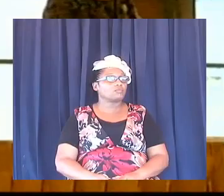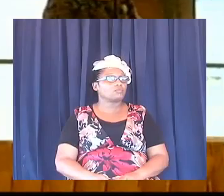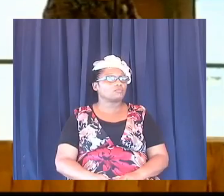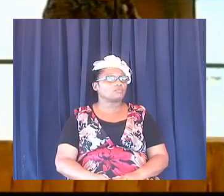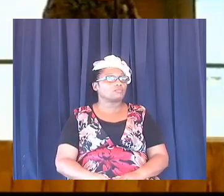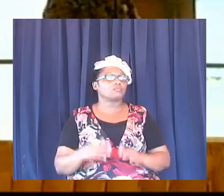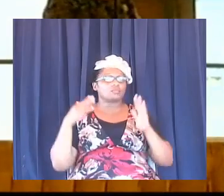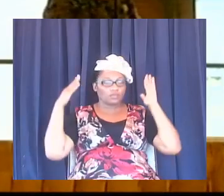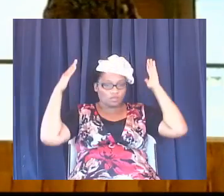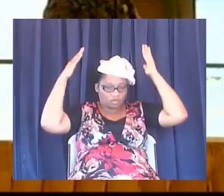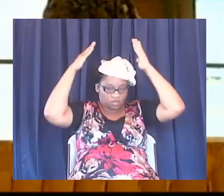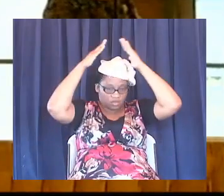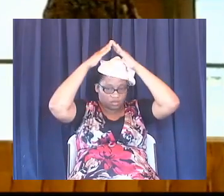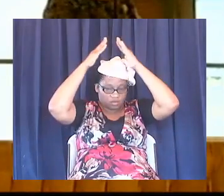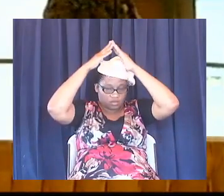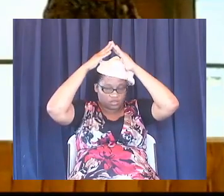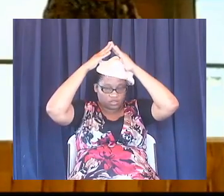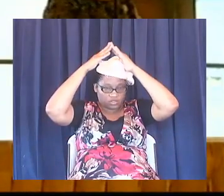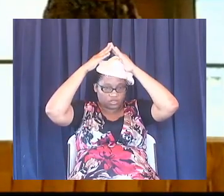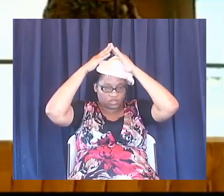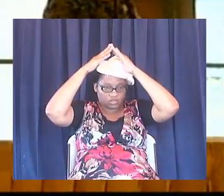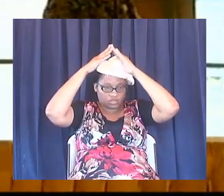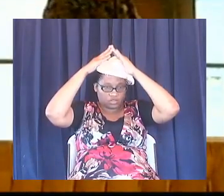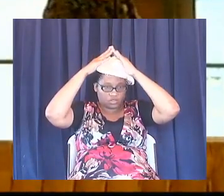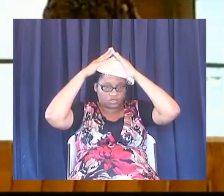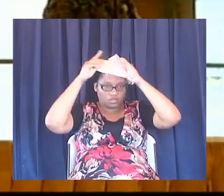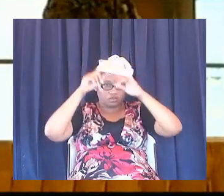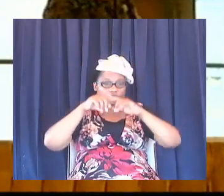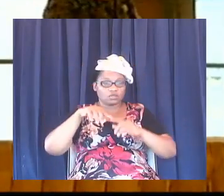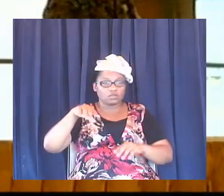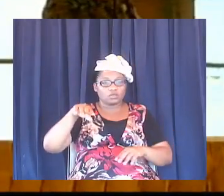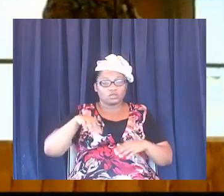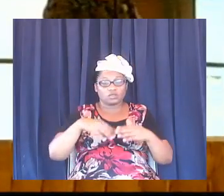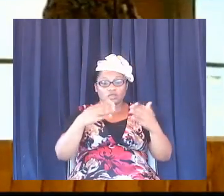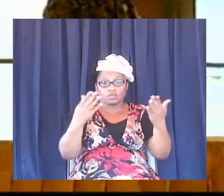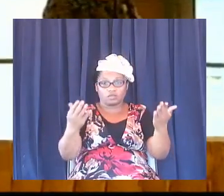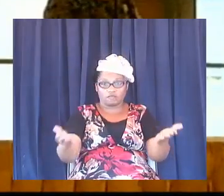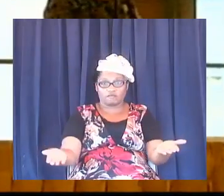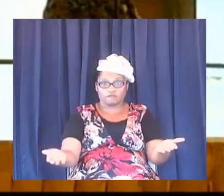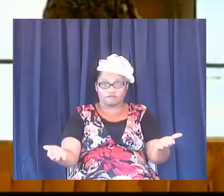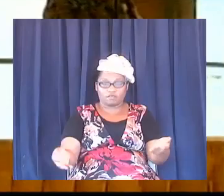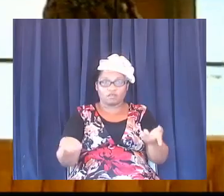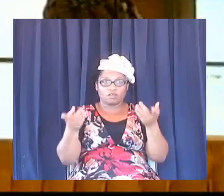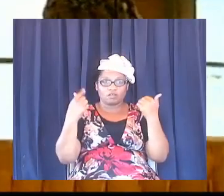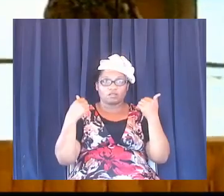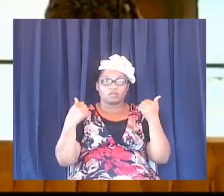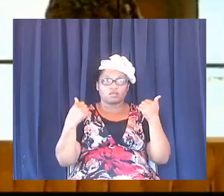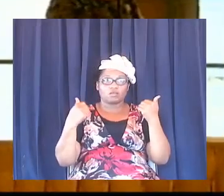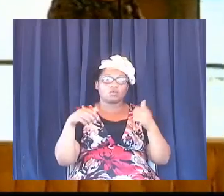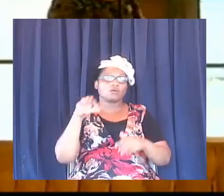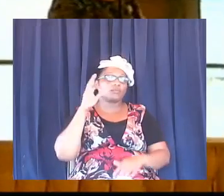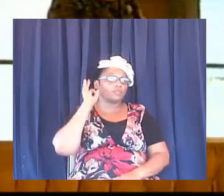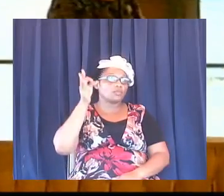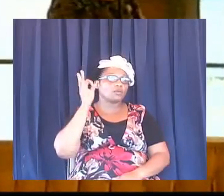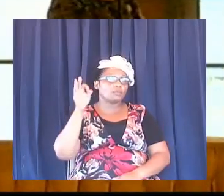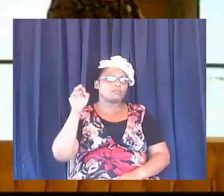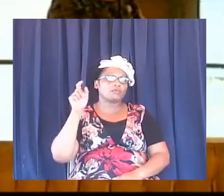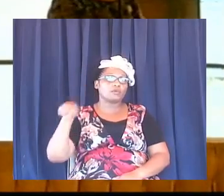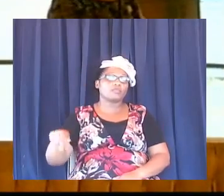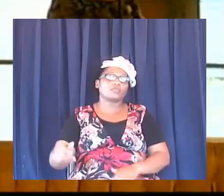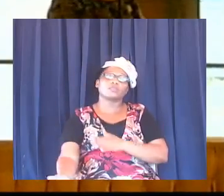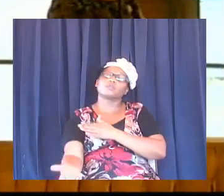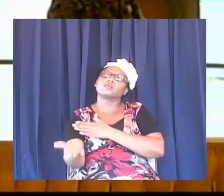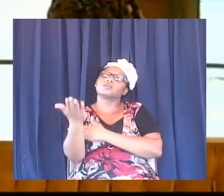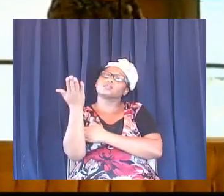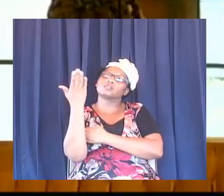privilege, it is my delight to invite to come to this podium this morning to minister to